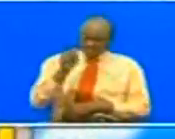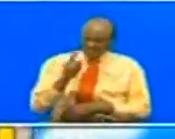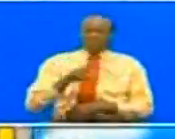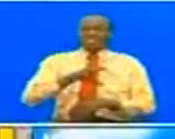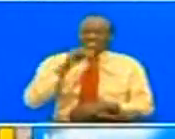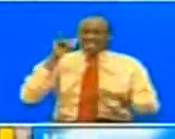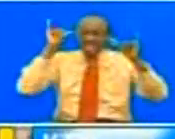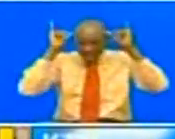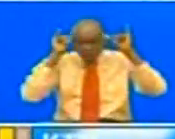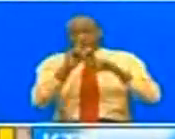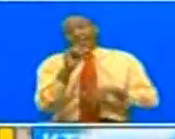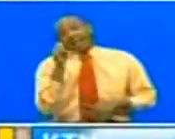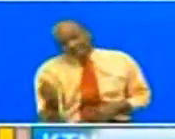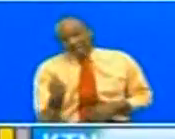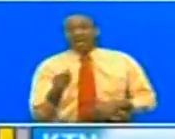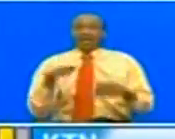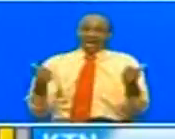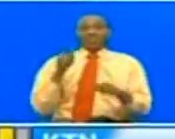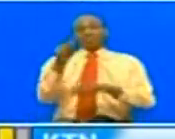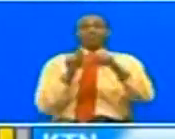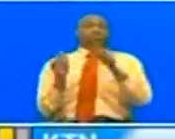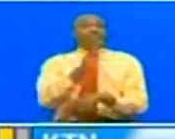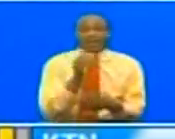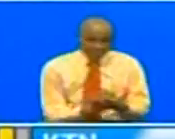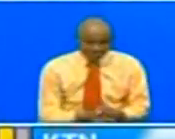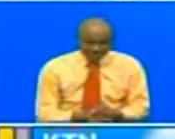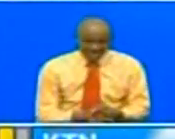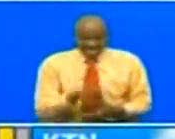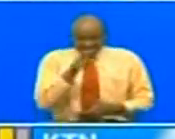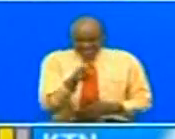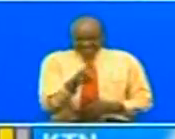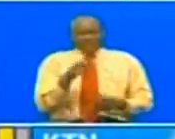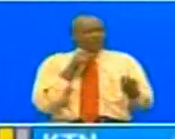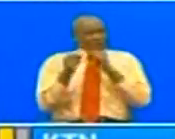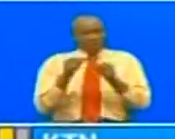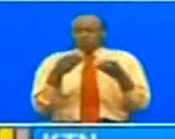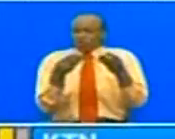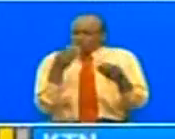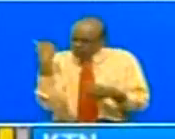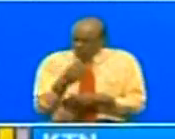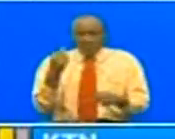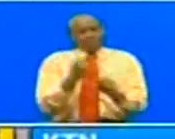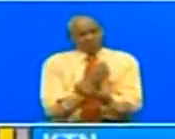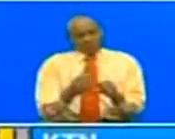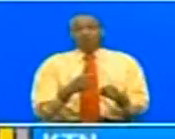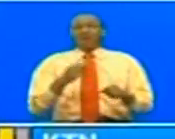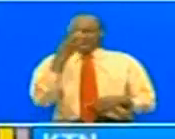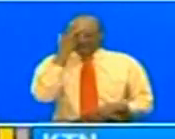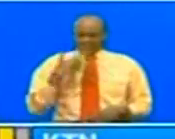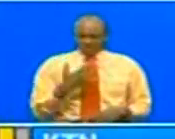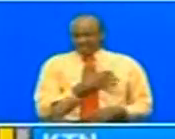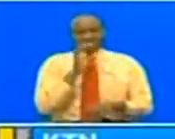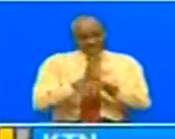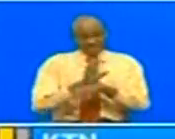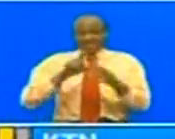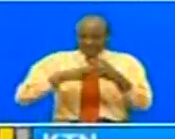cattle used as retaliation. With solutions to the unending violence seeming far-fetched, the Catholic Church decided to